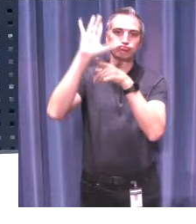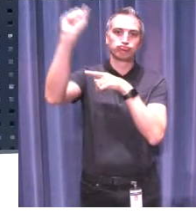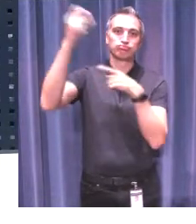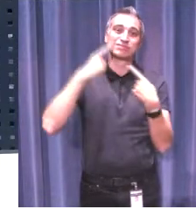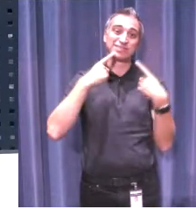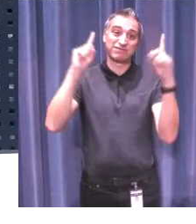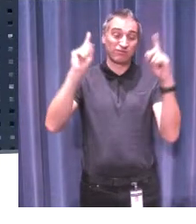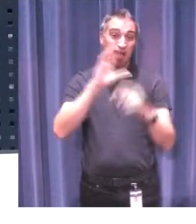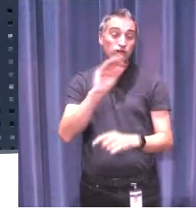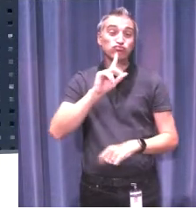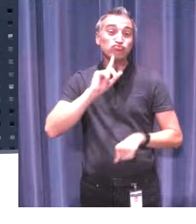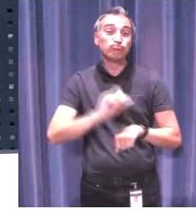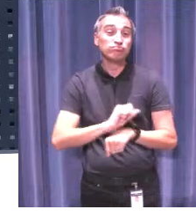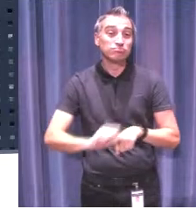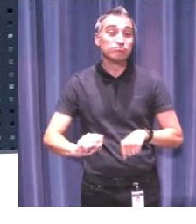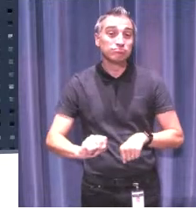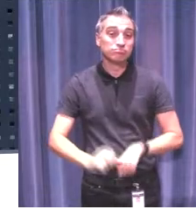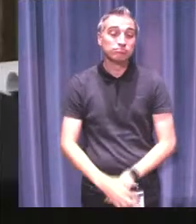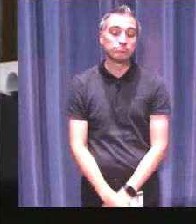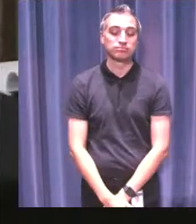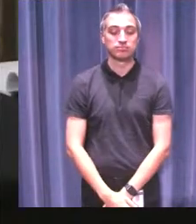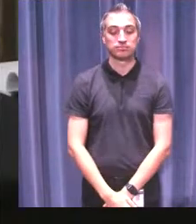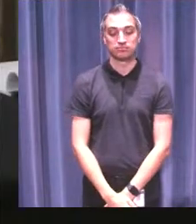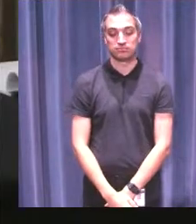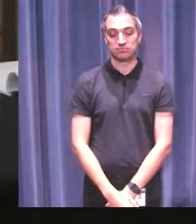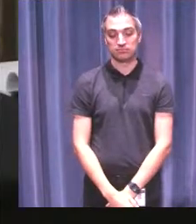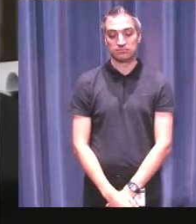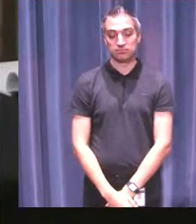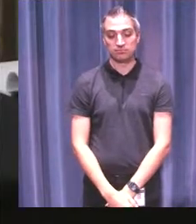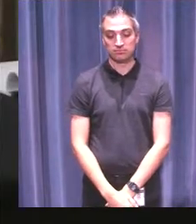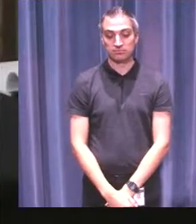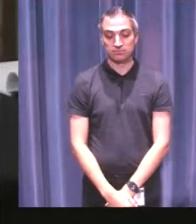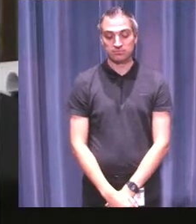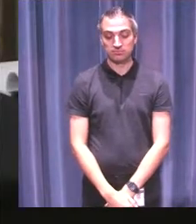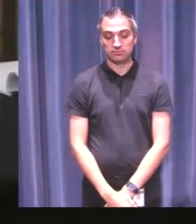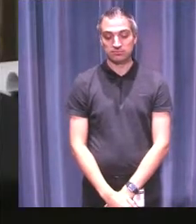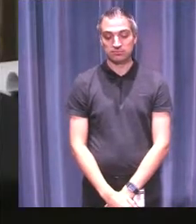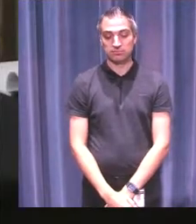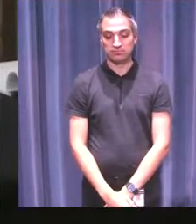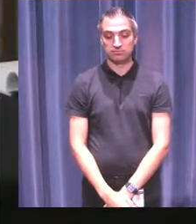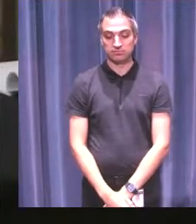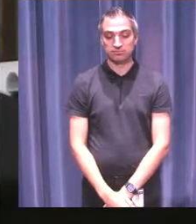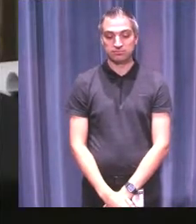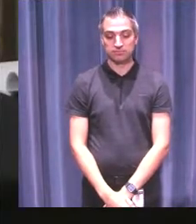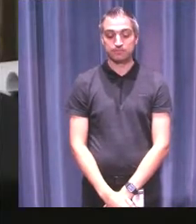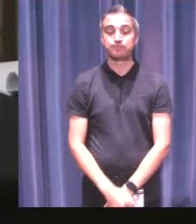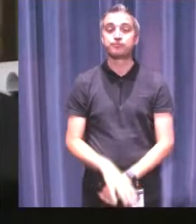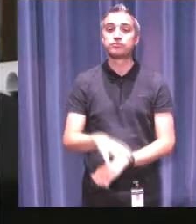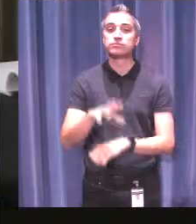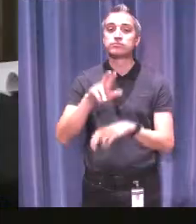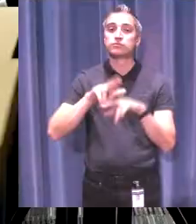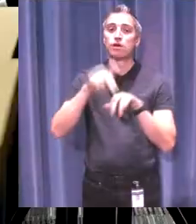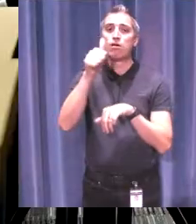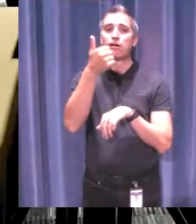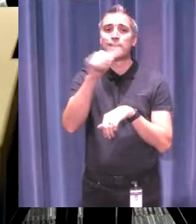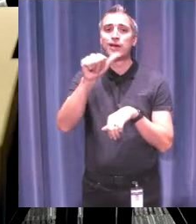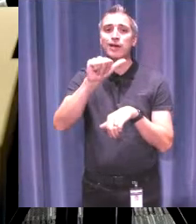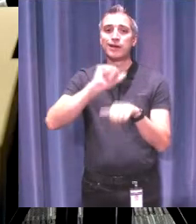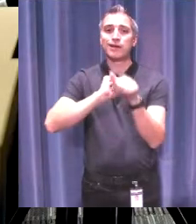is. Are there any follow-up questions to